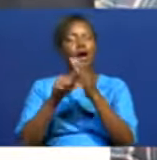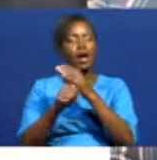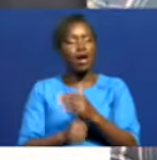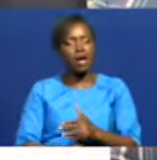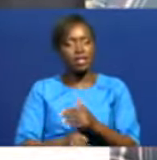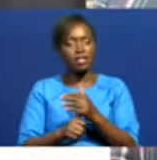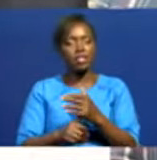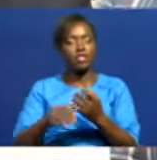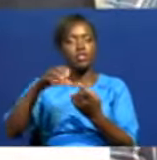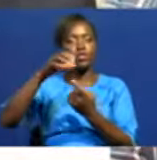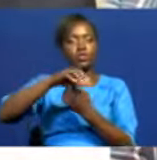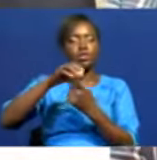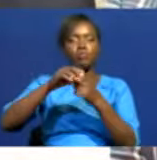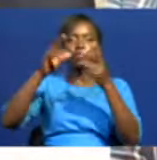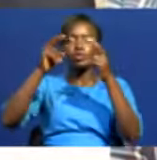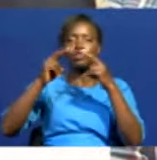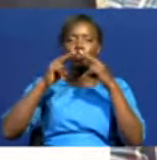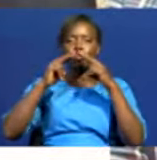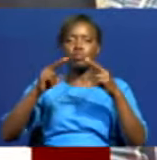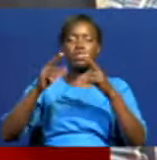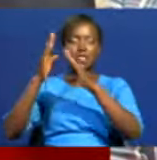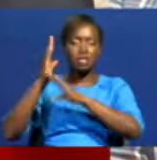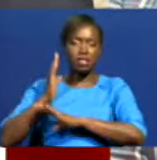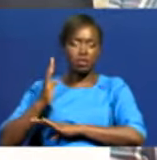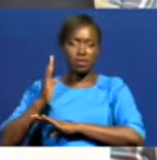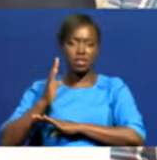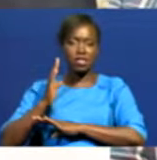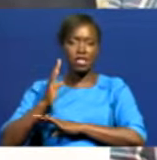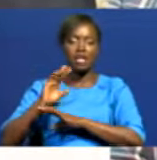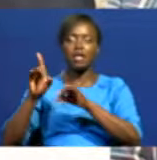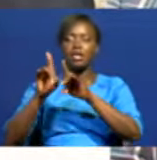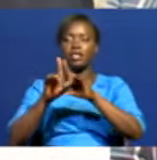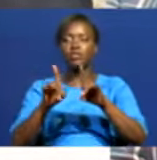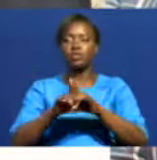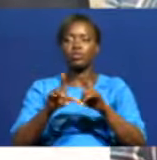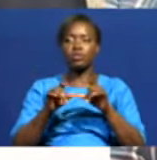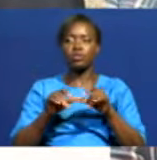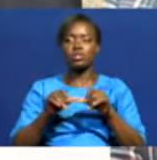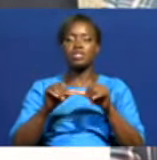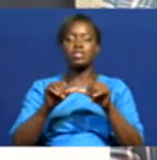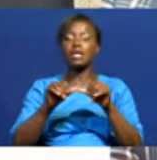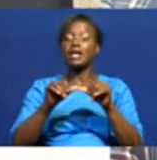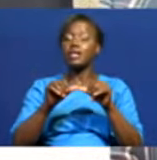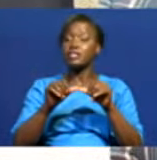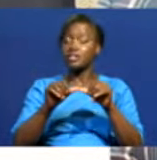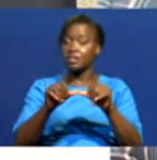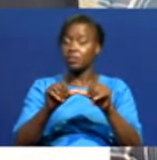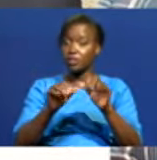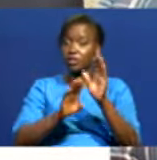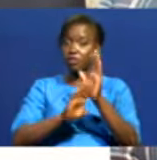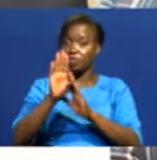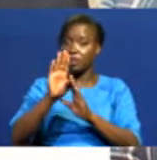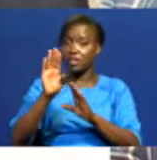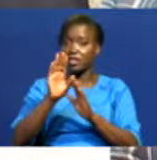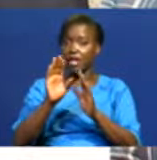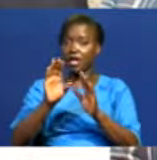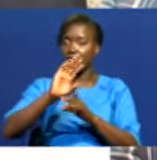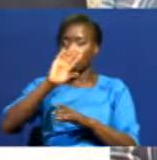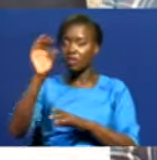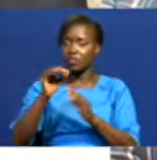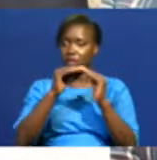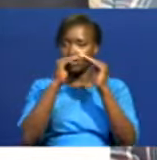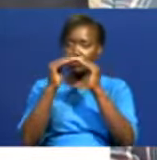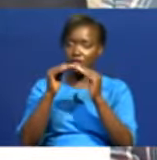to champion issues of peace and security as well as sustainable development at the continental level in the spirit